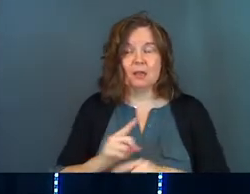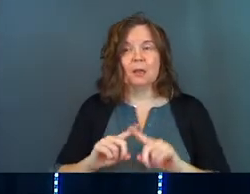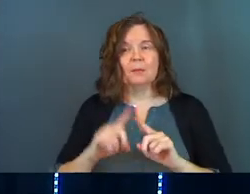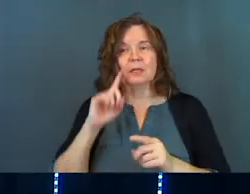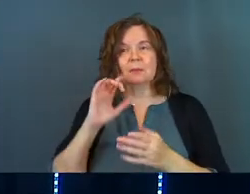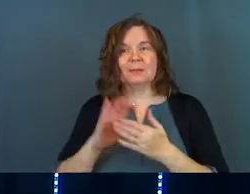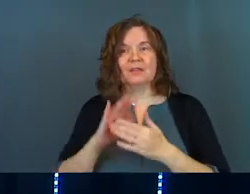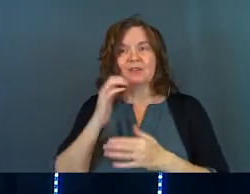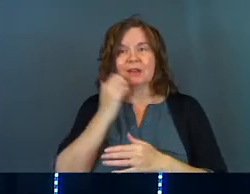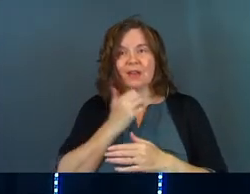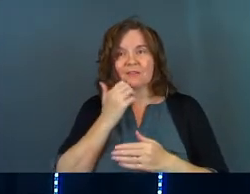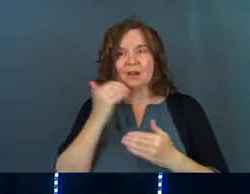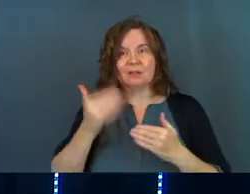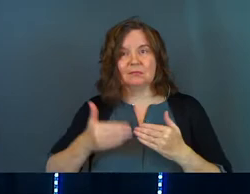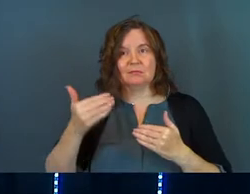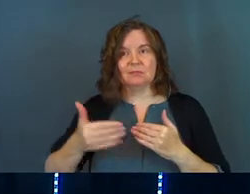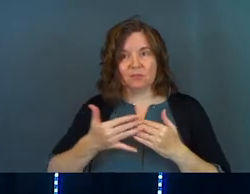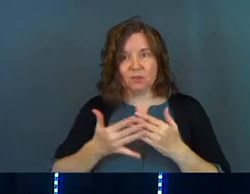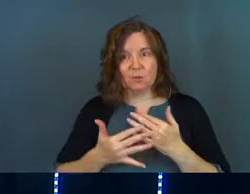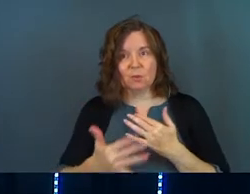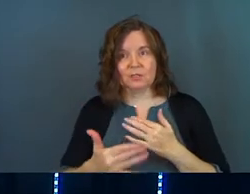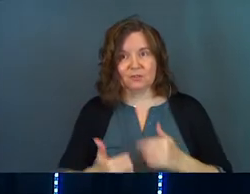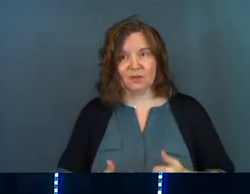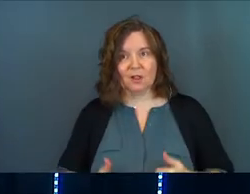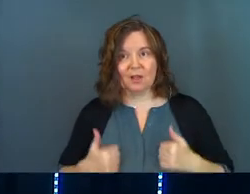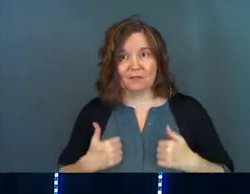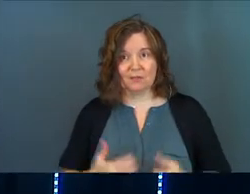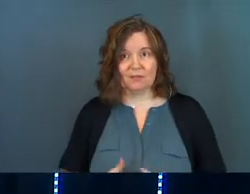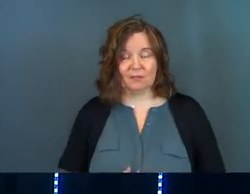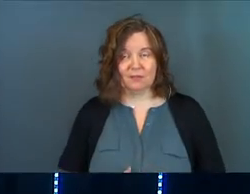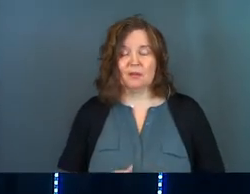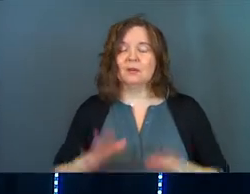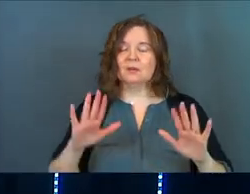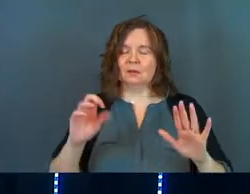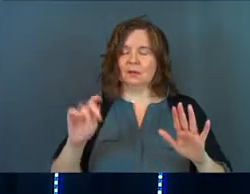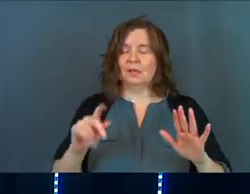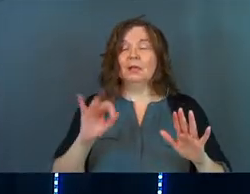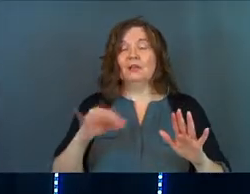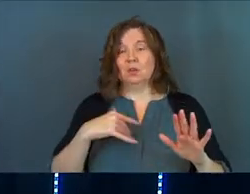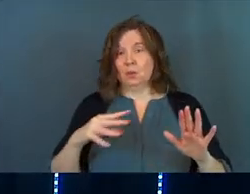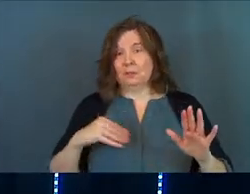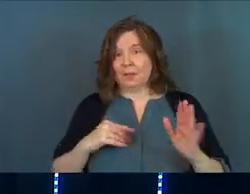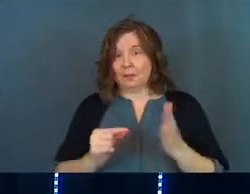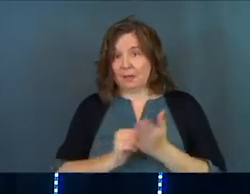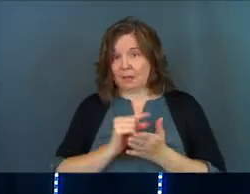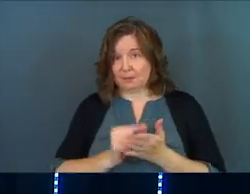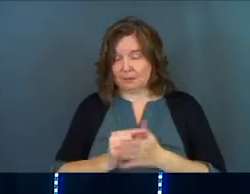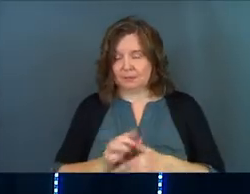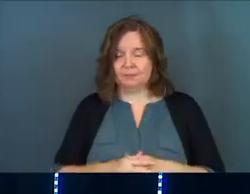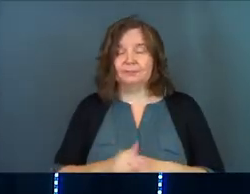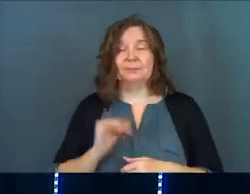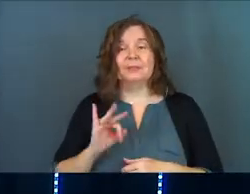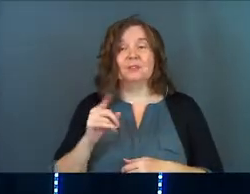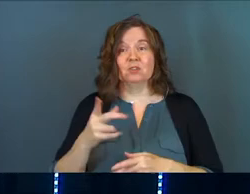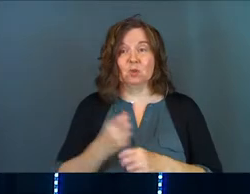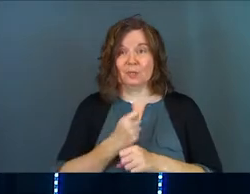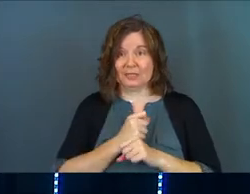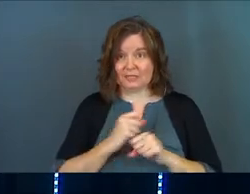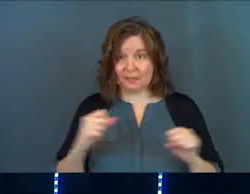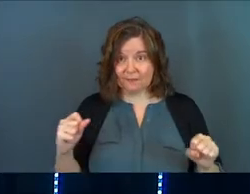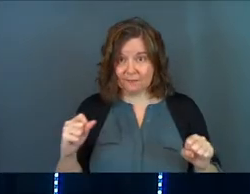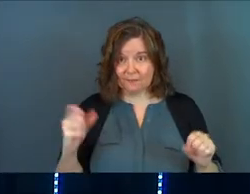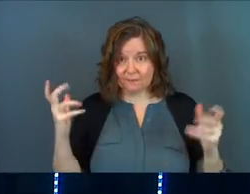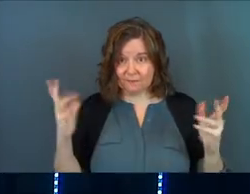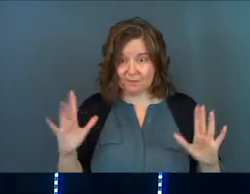but to believe it every day for the rest of your life. Okay, if you accept the gospel, if you get